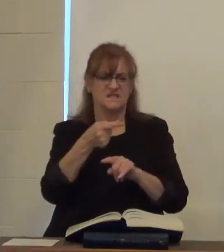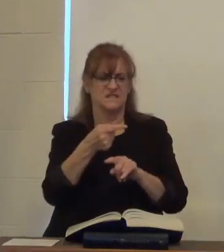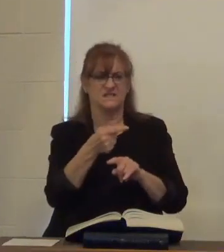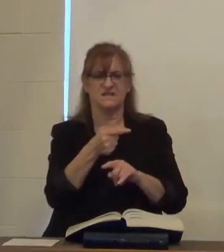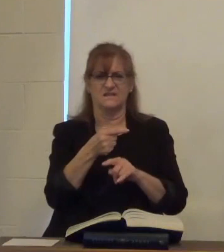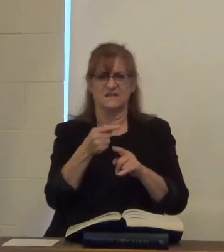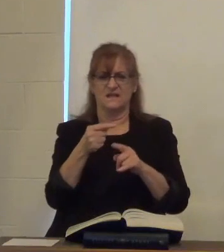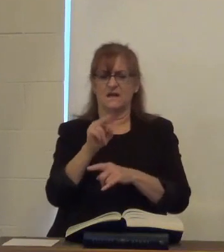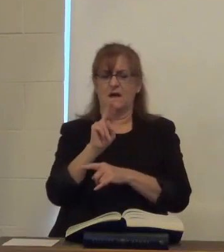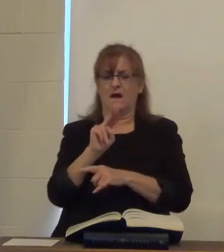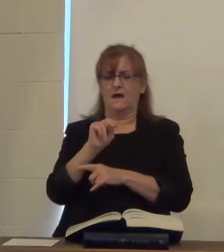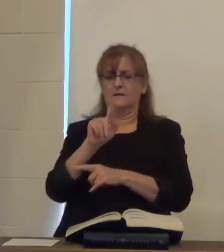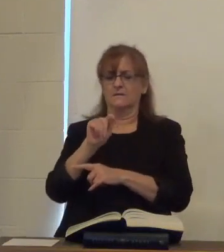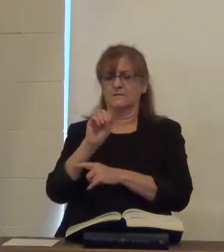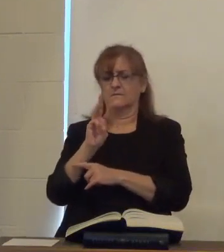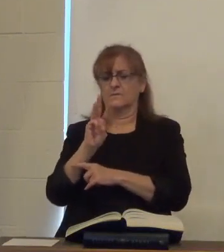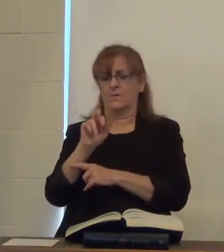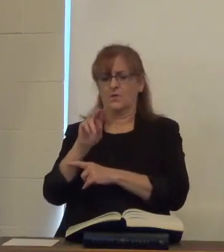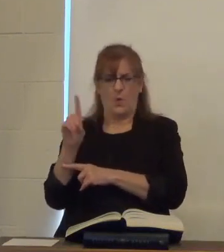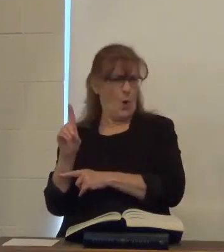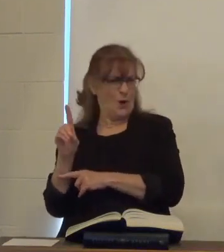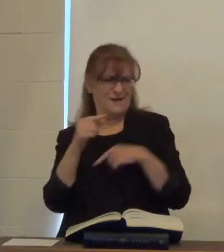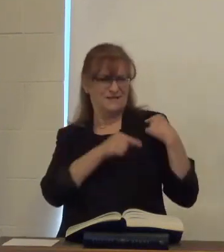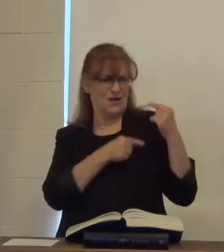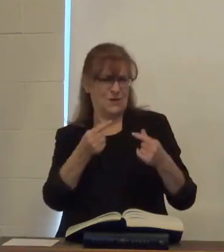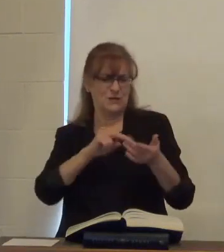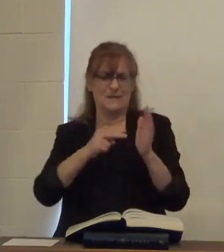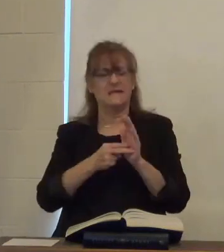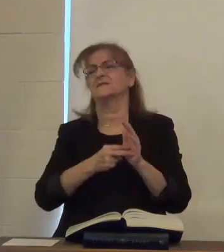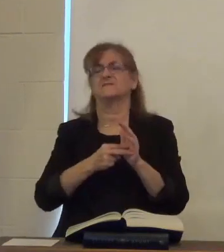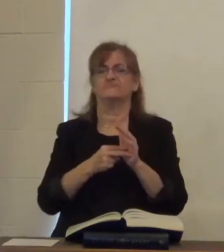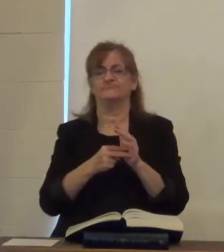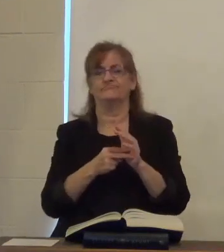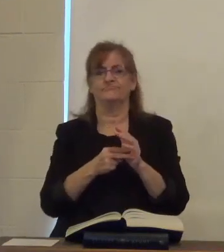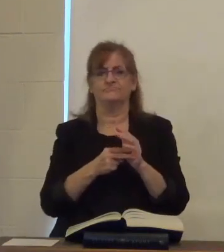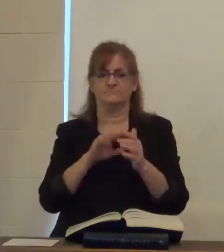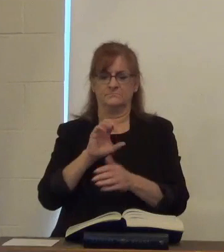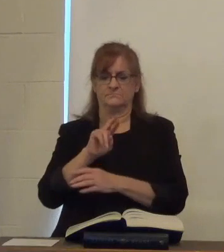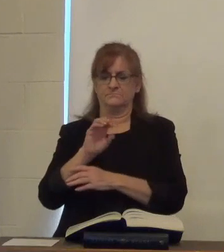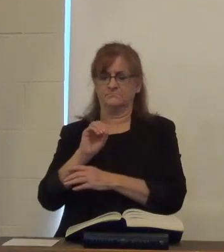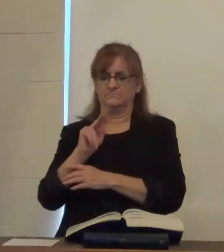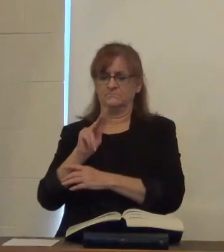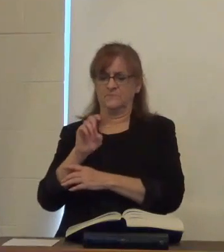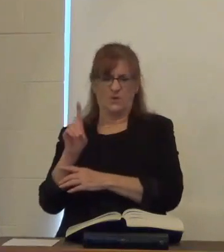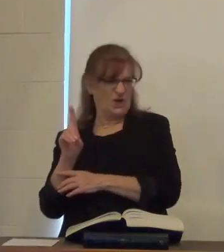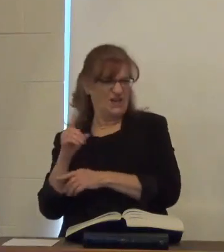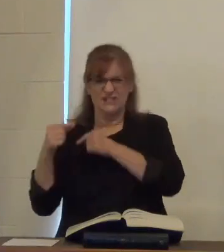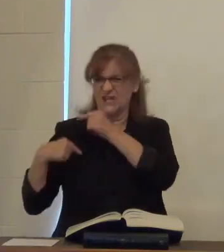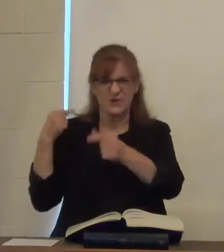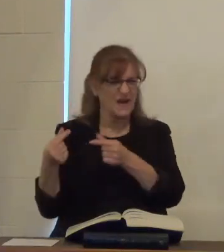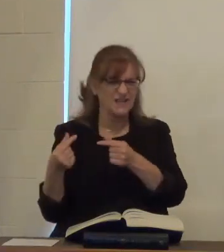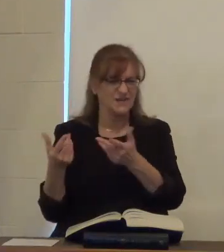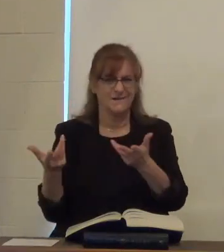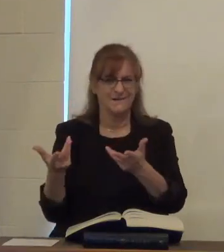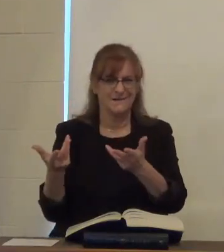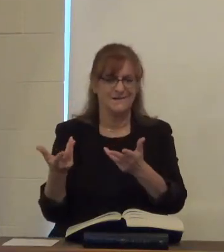word untoward is skolios in the Greek. A crooked generation. A generation that's crooked can't measure the